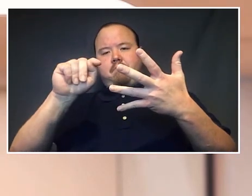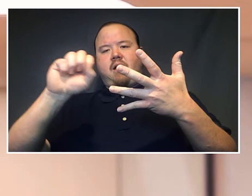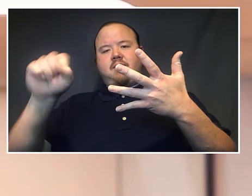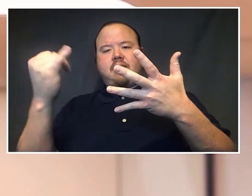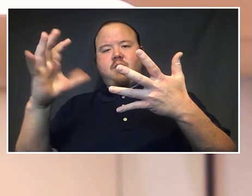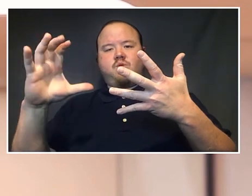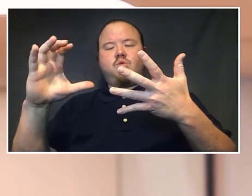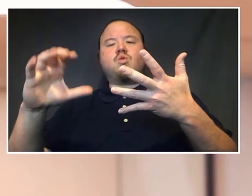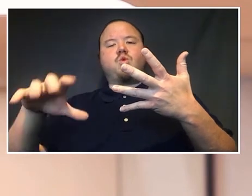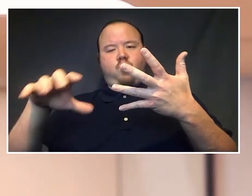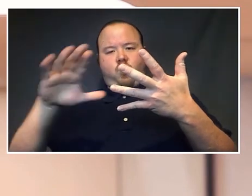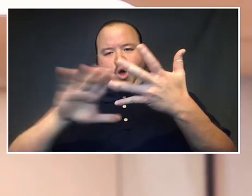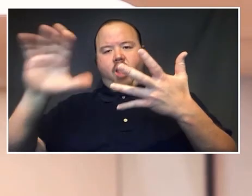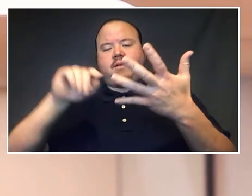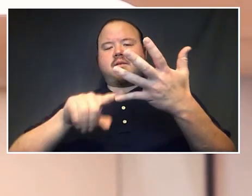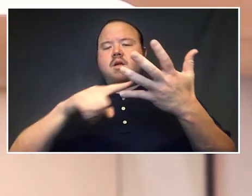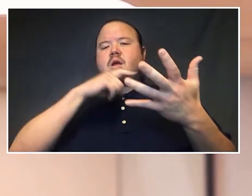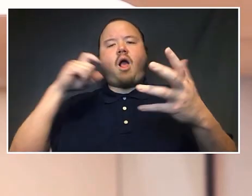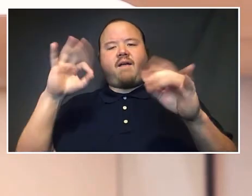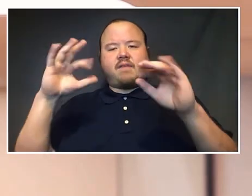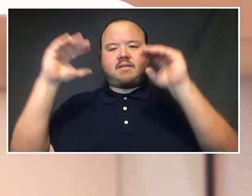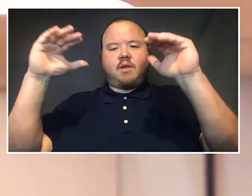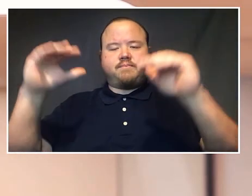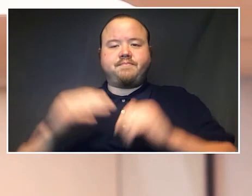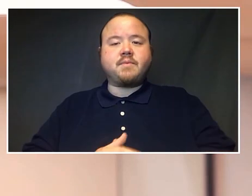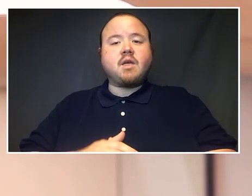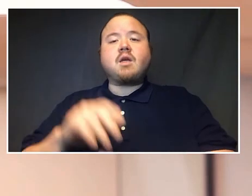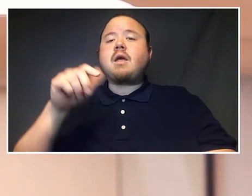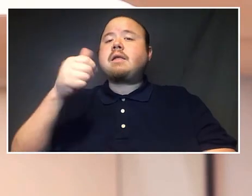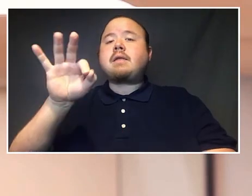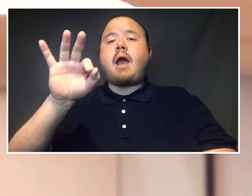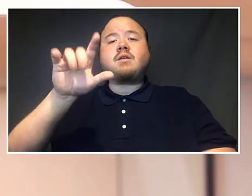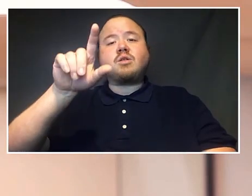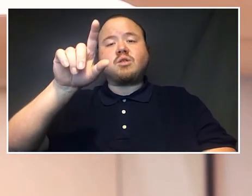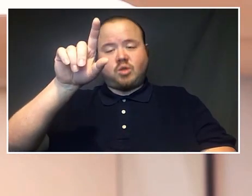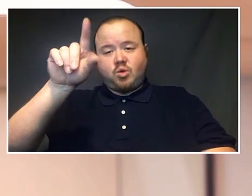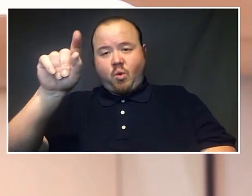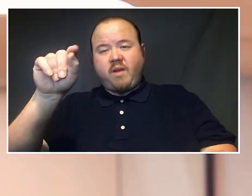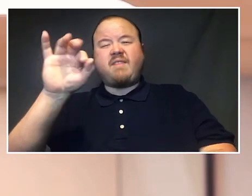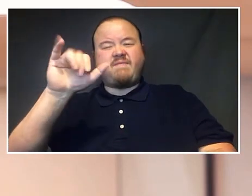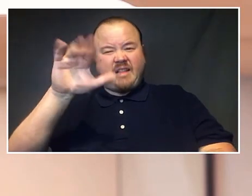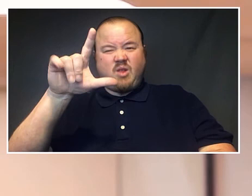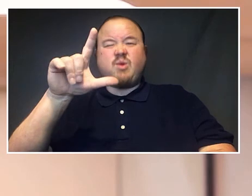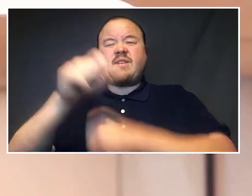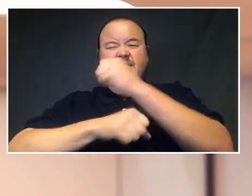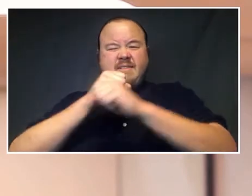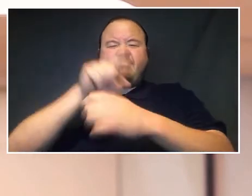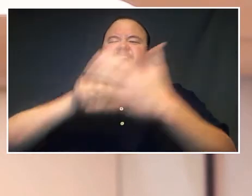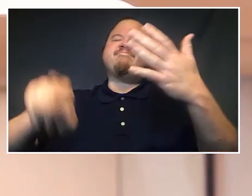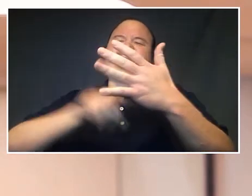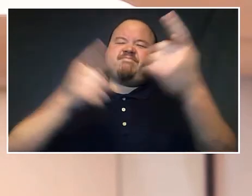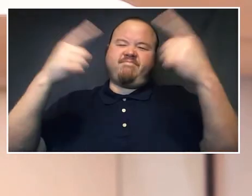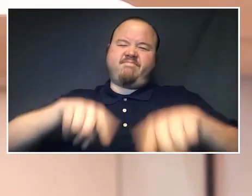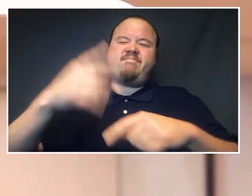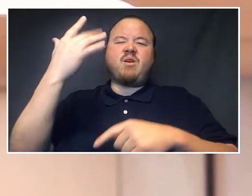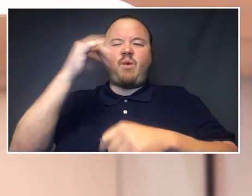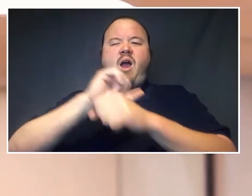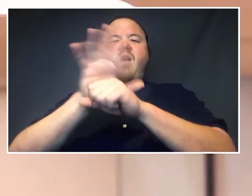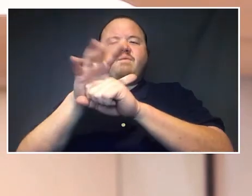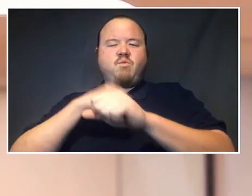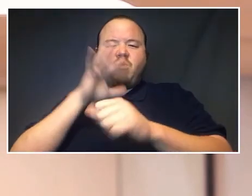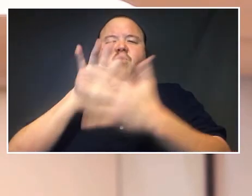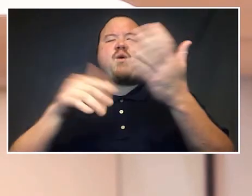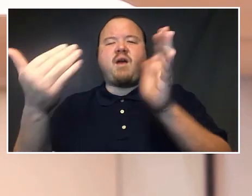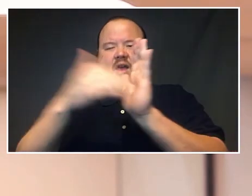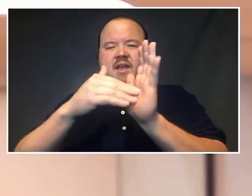of the Desert. In fiscal year 1920, this event was canceled due to COVID, but will be rescheduled when we are